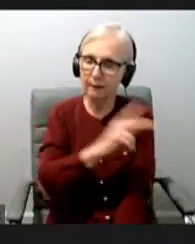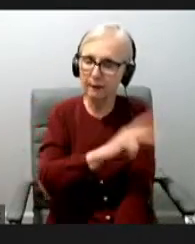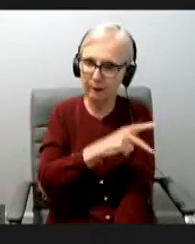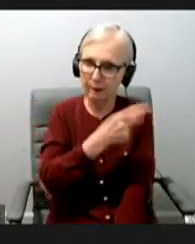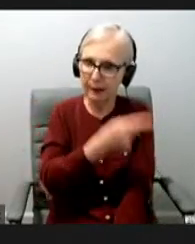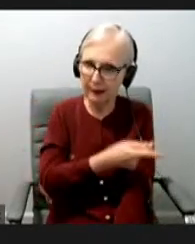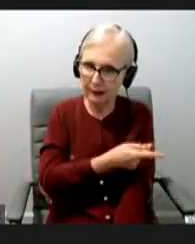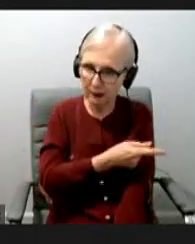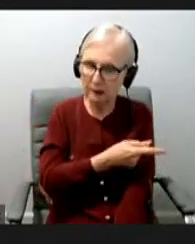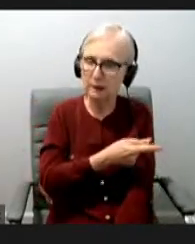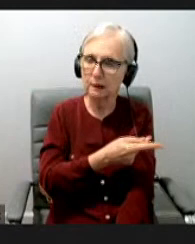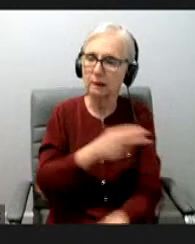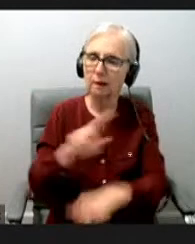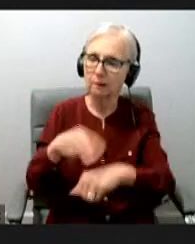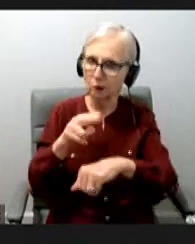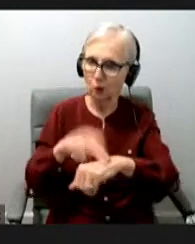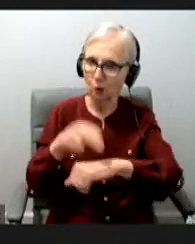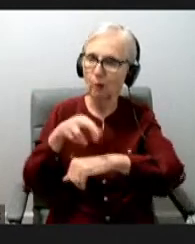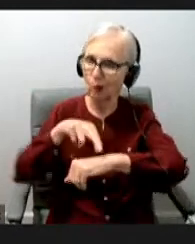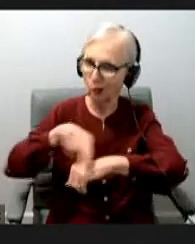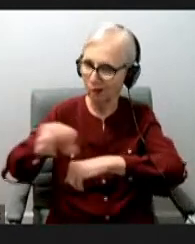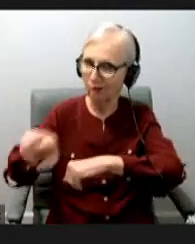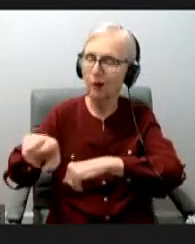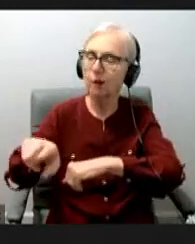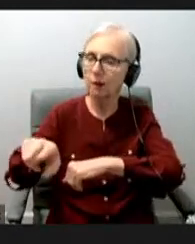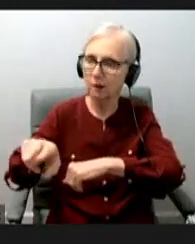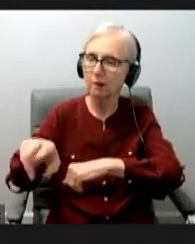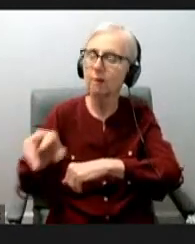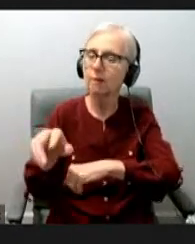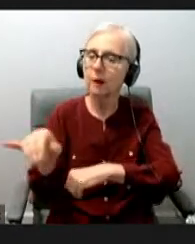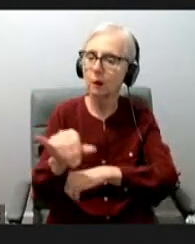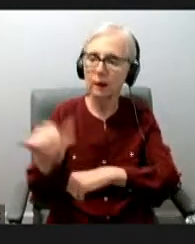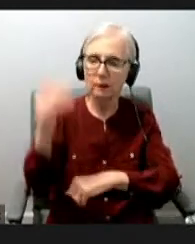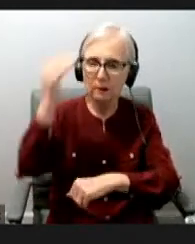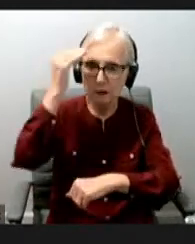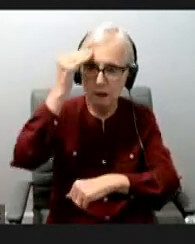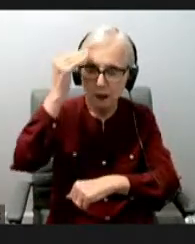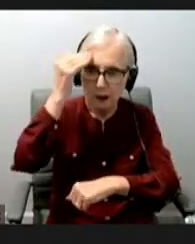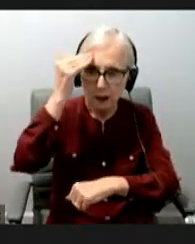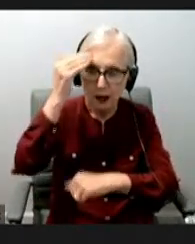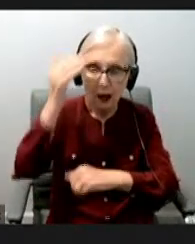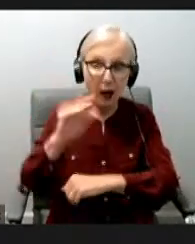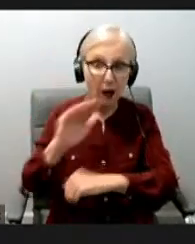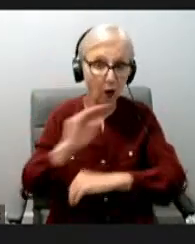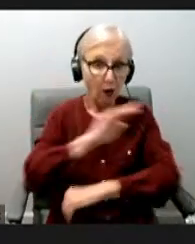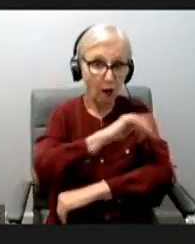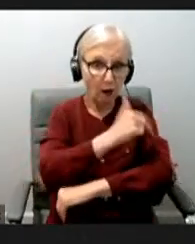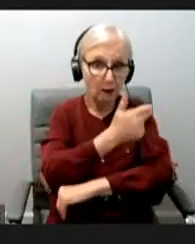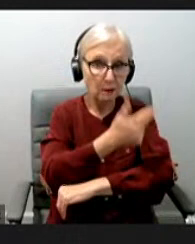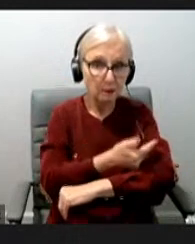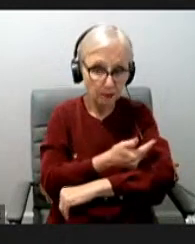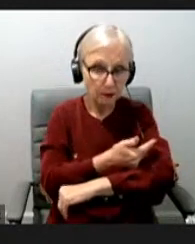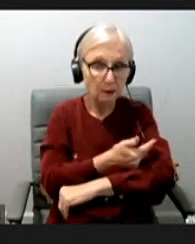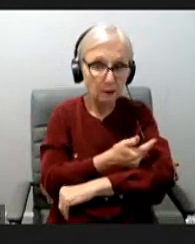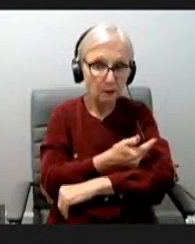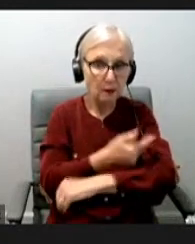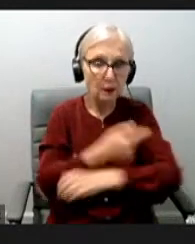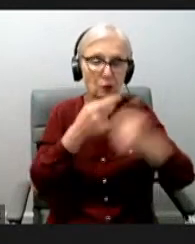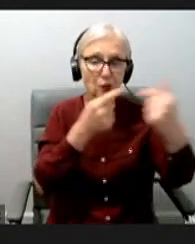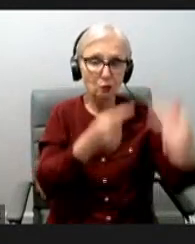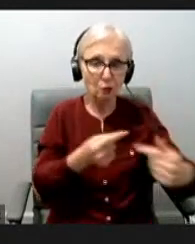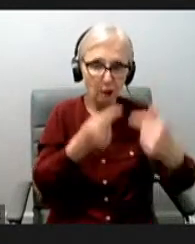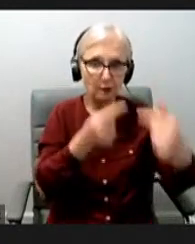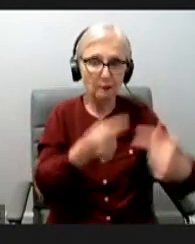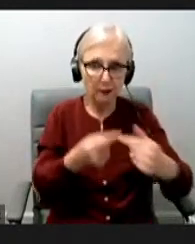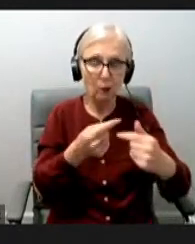normal patterns of referral. But we do also know that, our hospitals have been, struggling with capacity